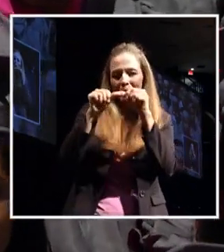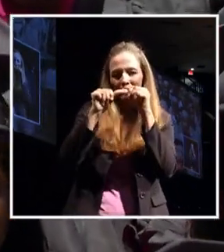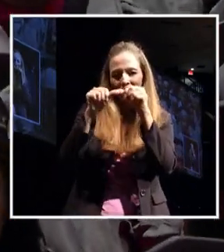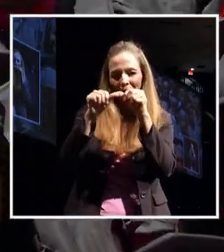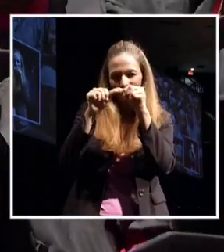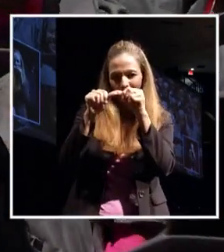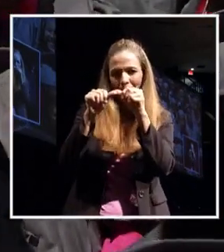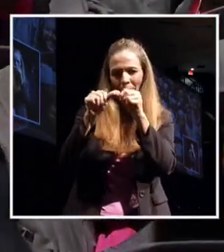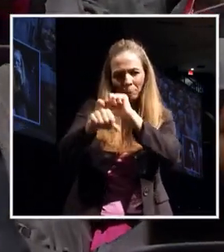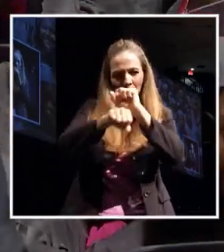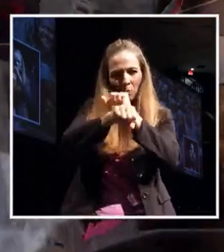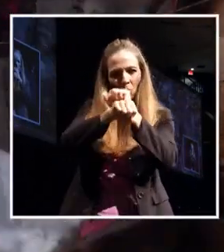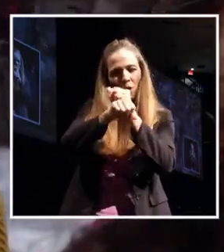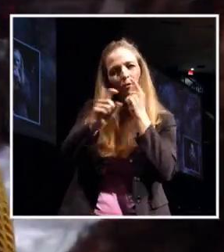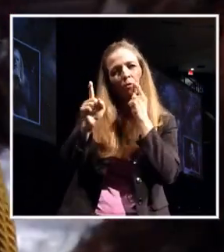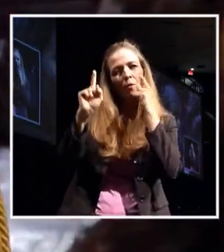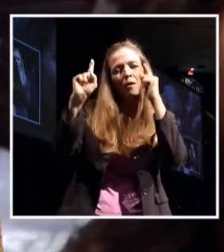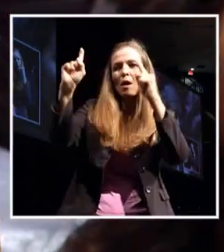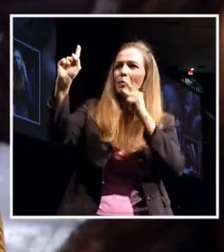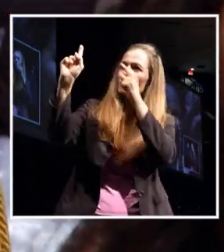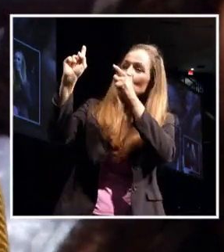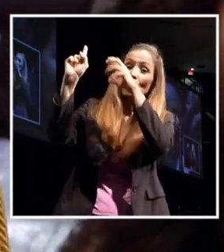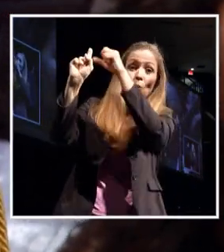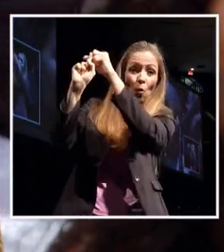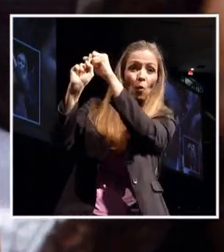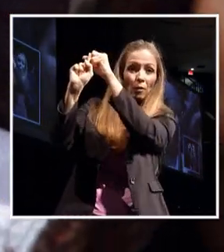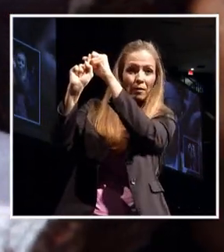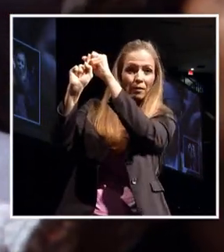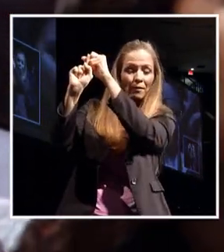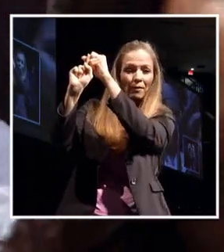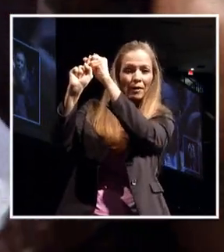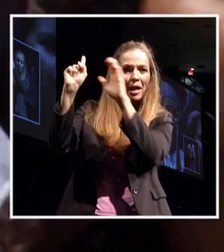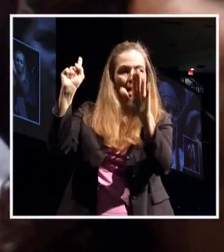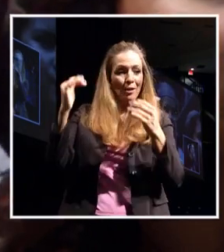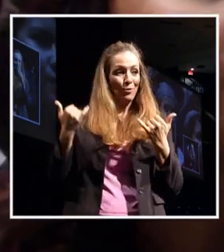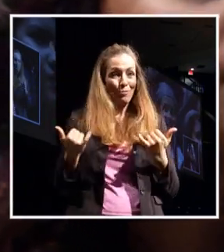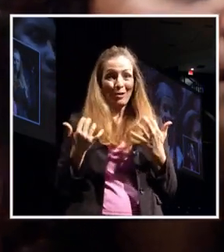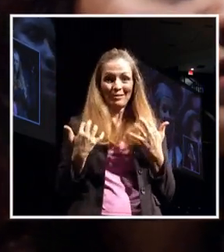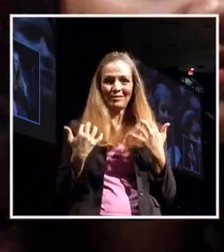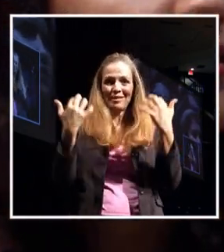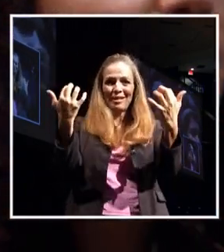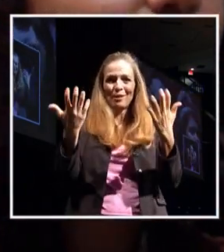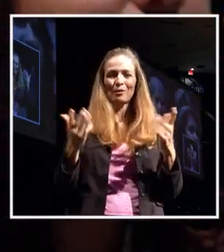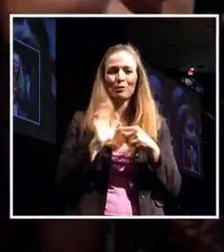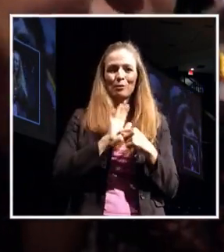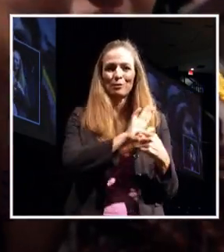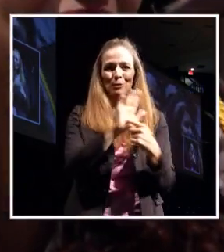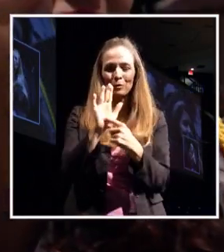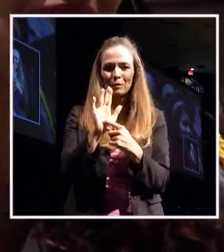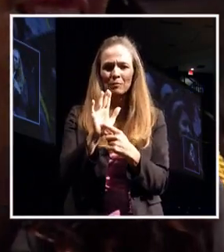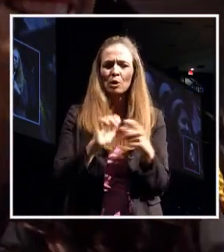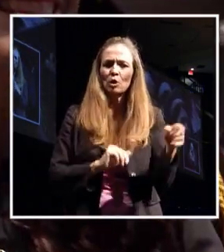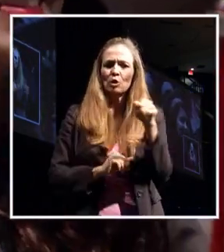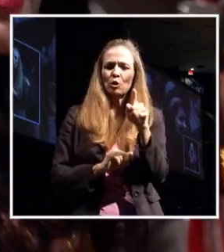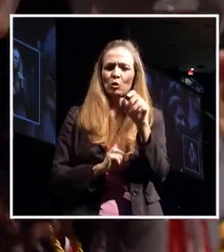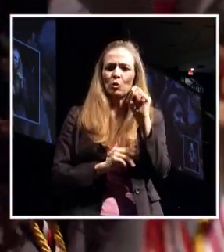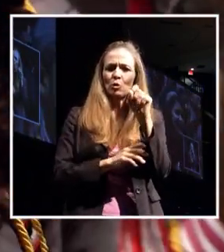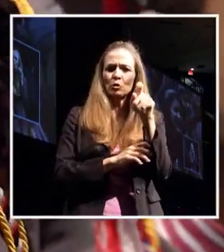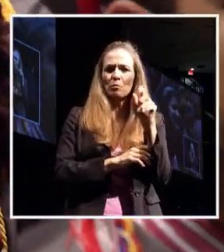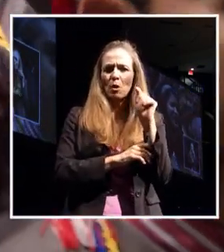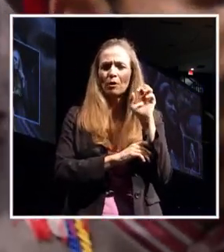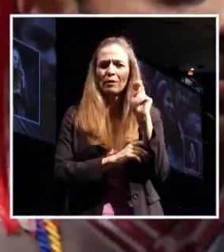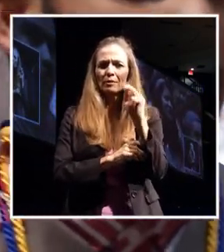steadfastly worked to accomplish your goal, and your presence here shows it. You Spartans